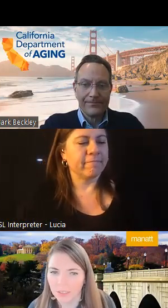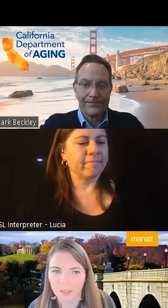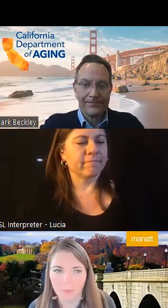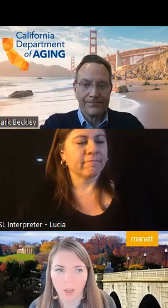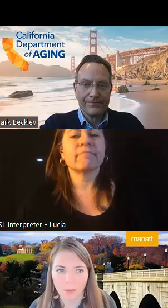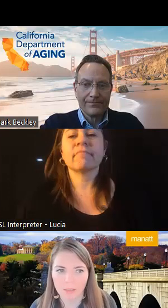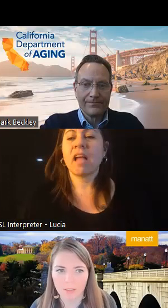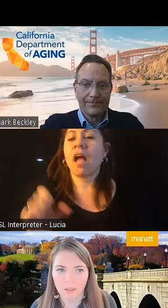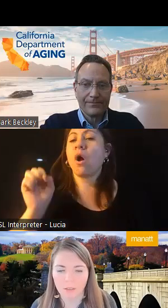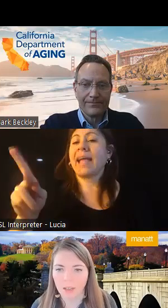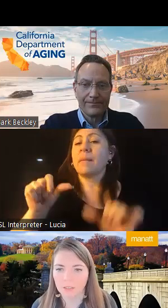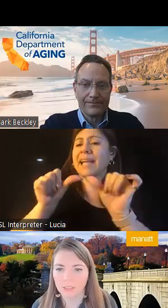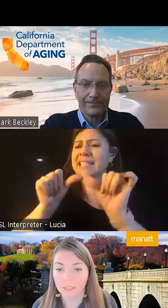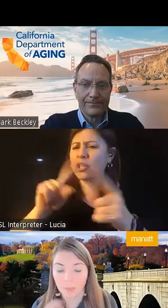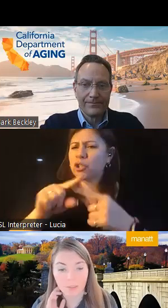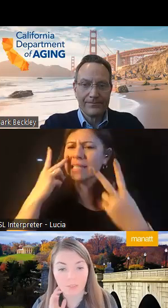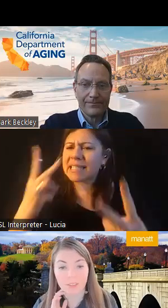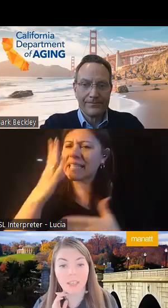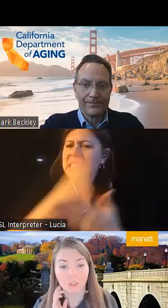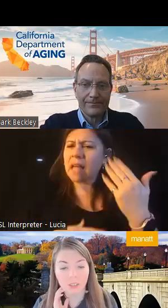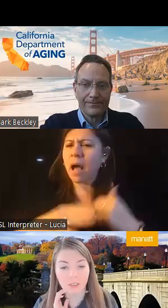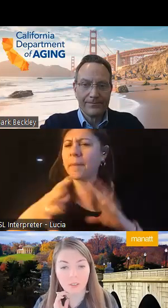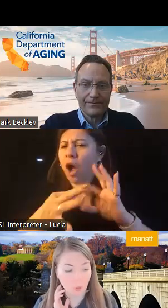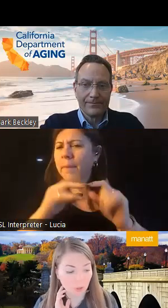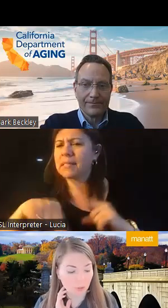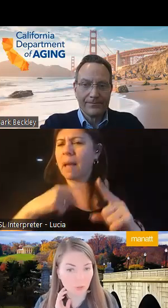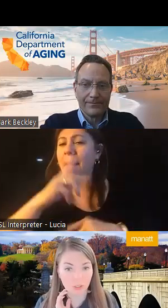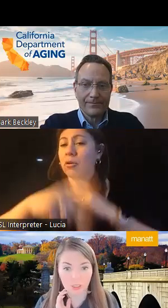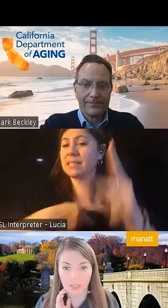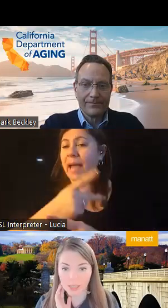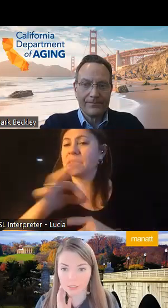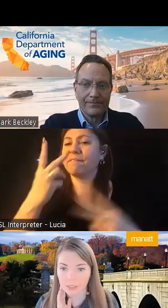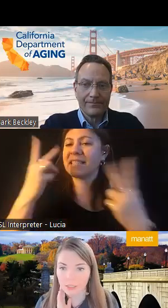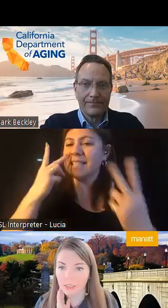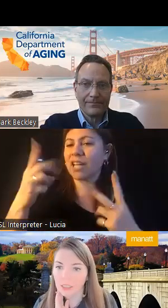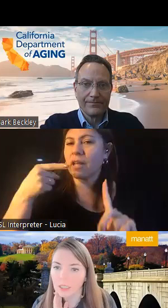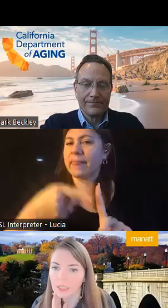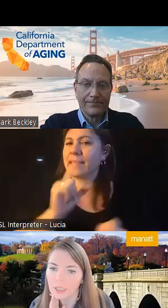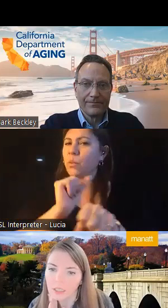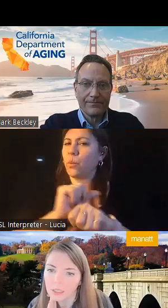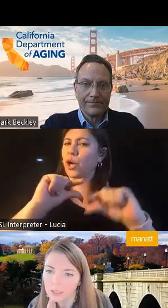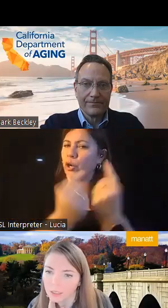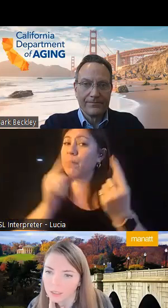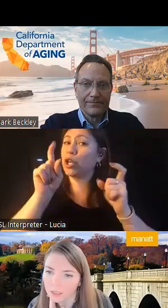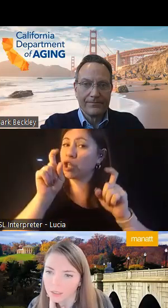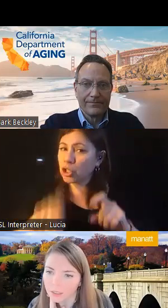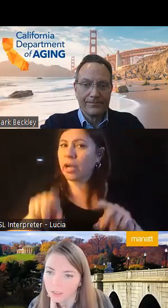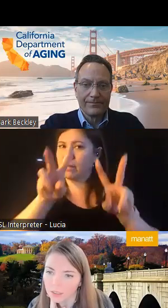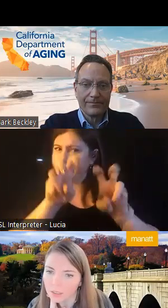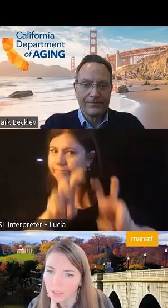Continuing to see some comments around types of visitation that this work group should look at.